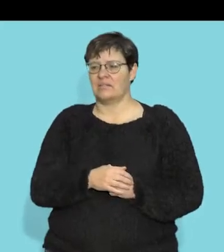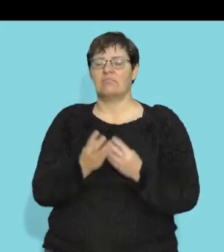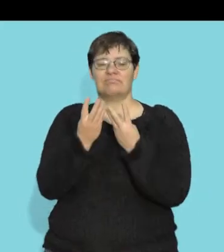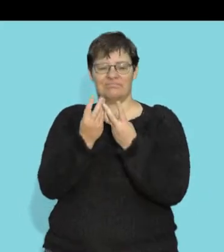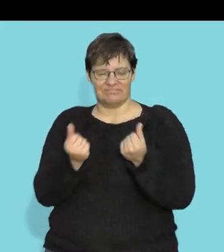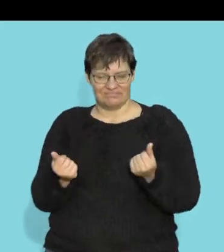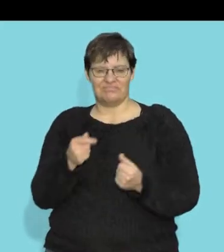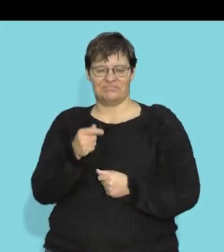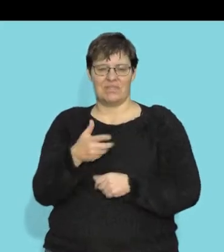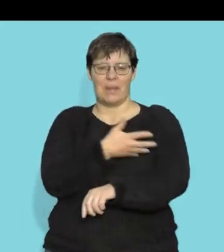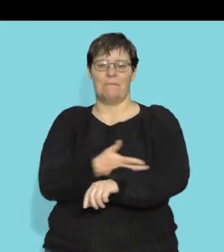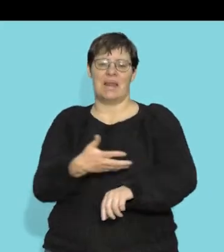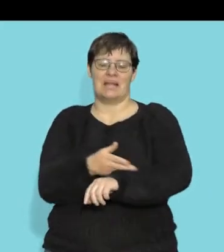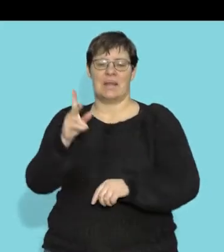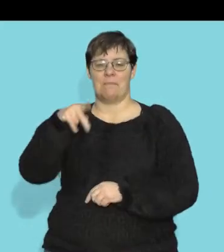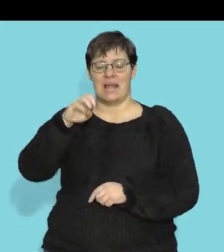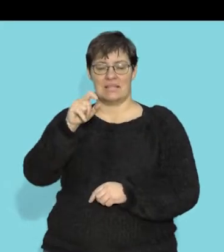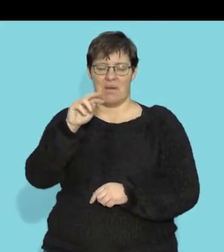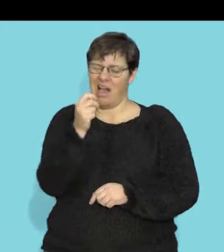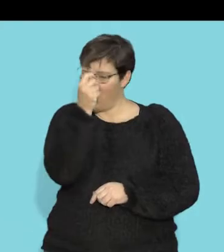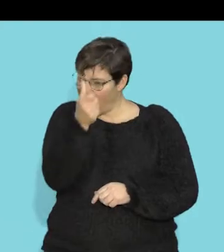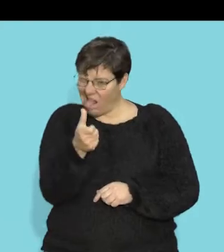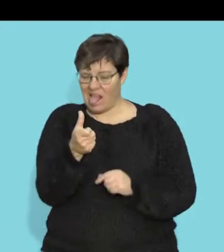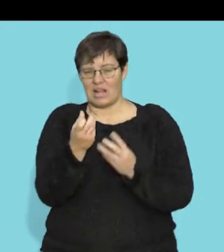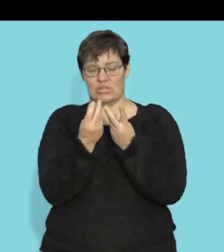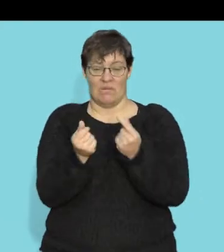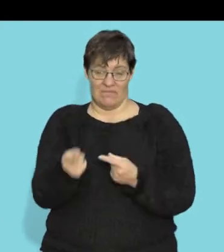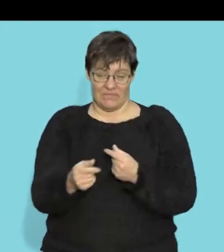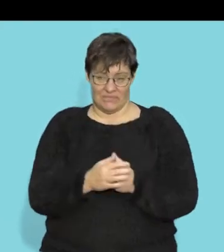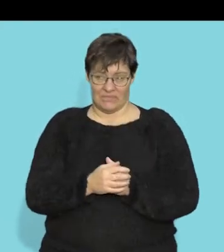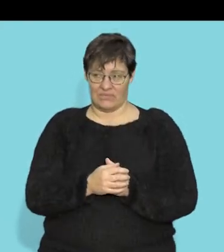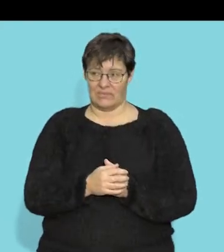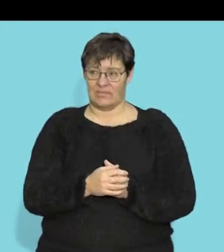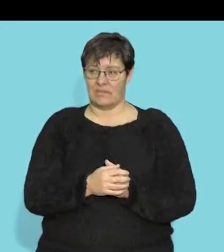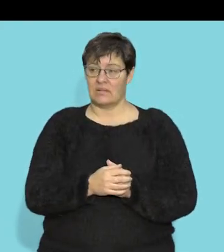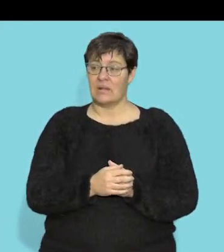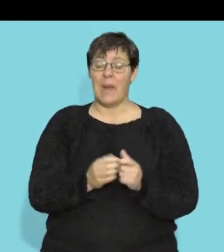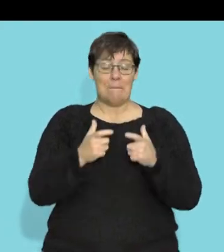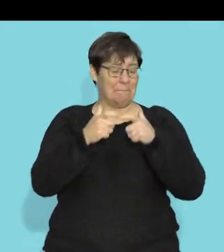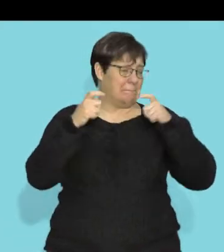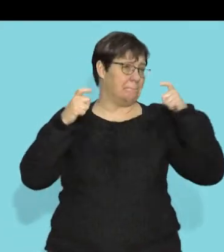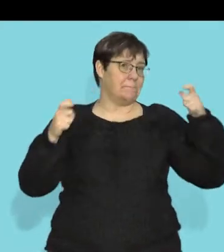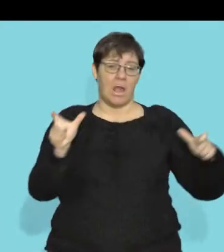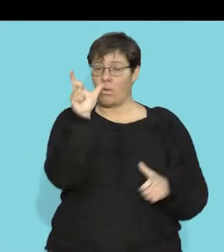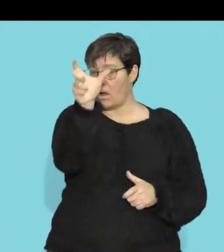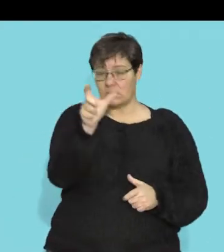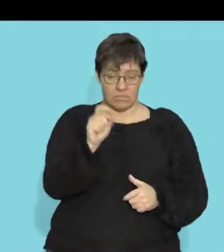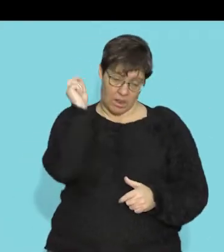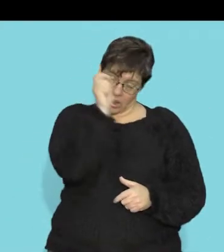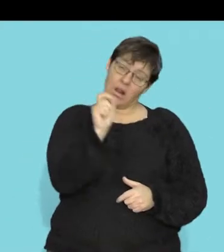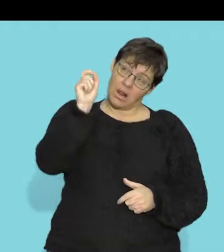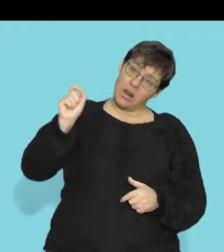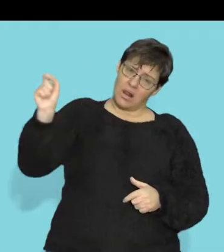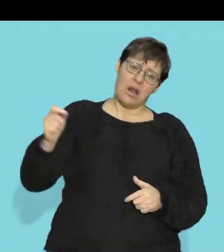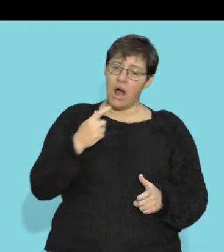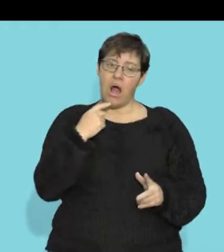it dissolves in the blood plasma, just a little bit. Now, this is the biggest word. I know when I wrote this on the board